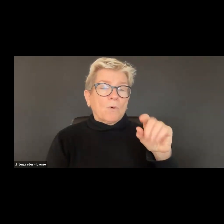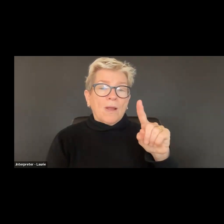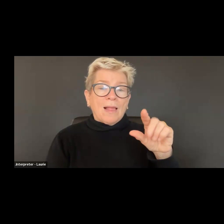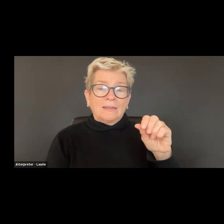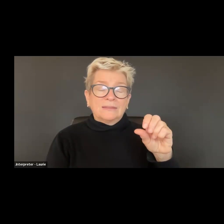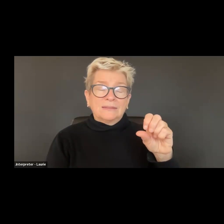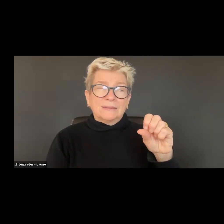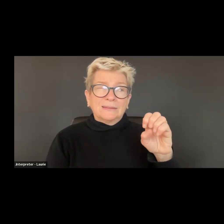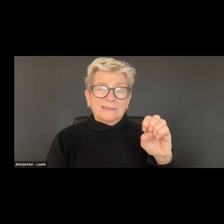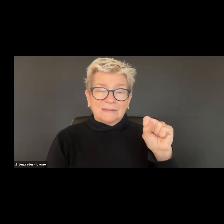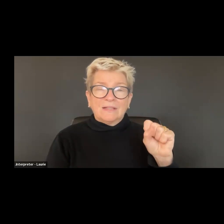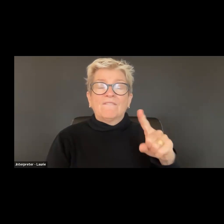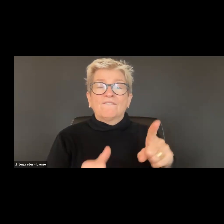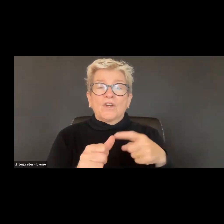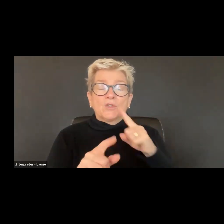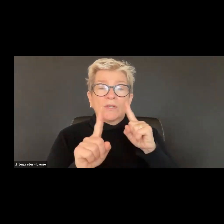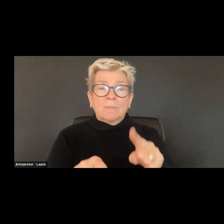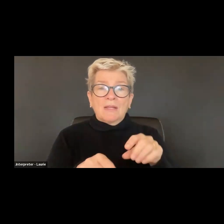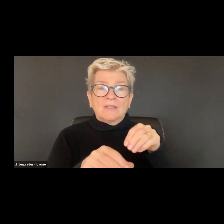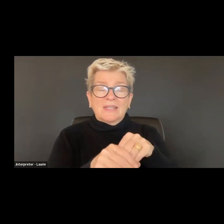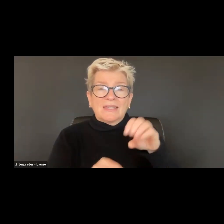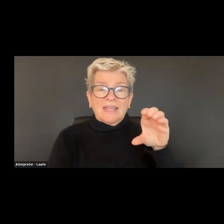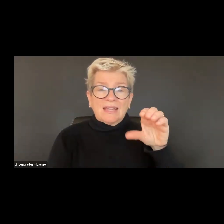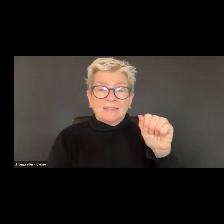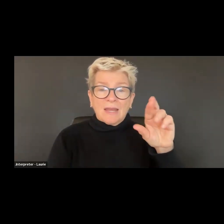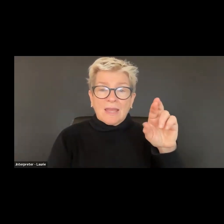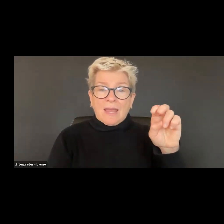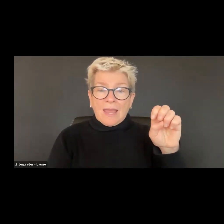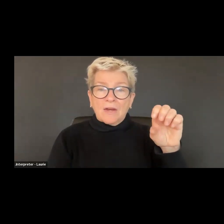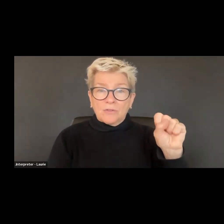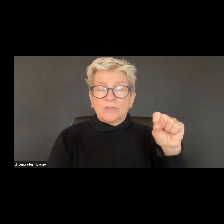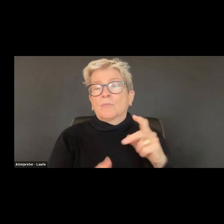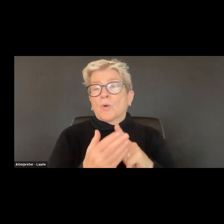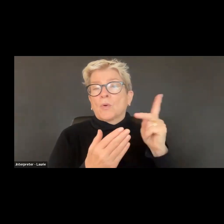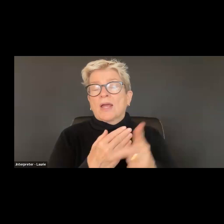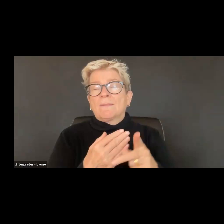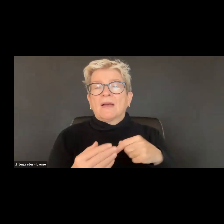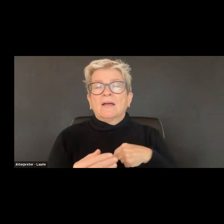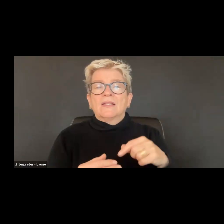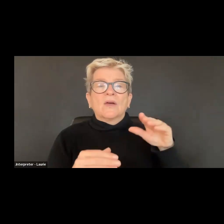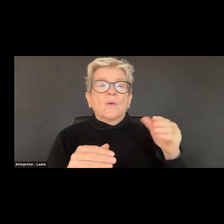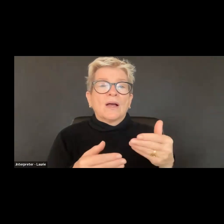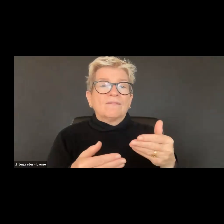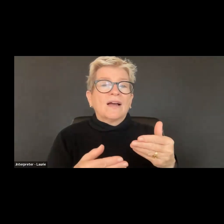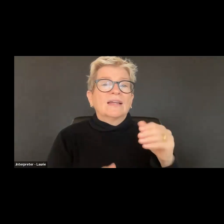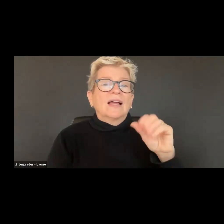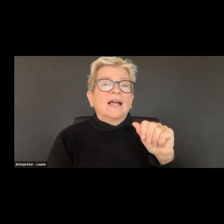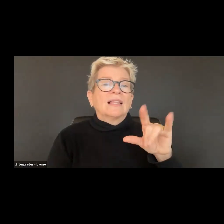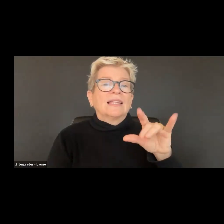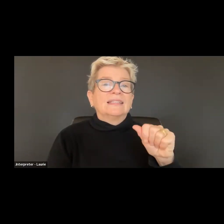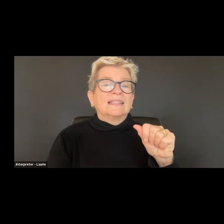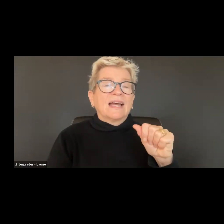first responders with a CARES program. So I'm going to invite Alicia to introduce herself, and then Connie.